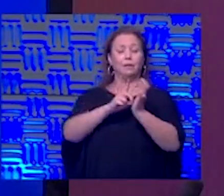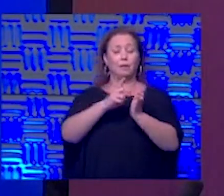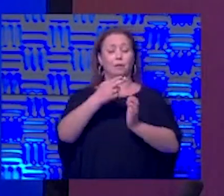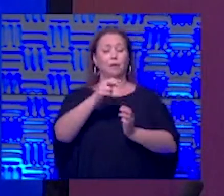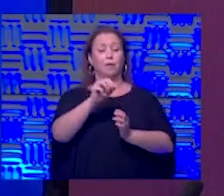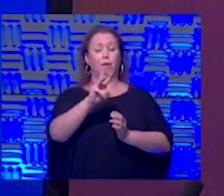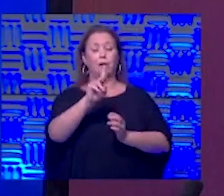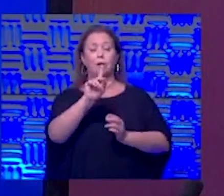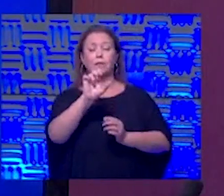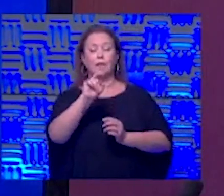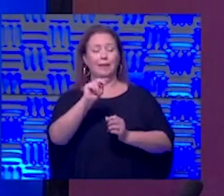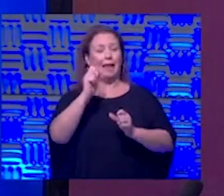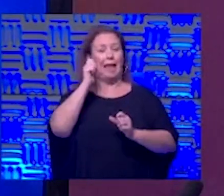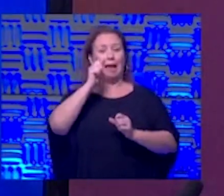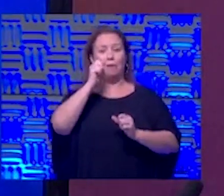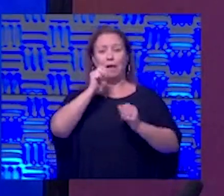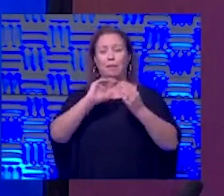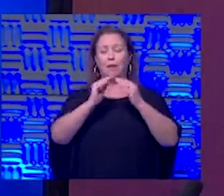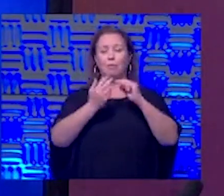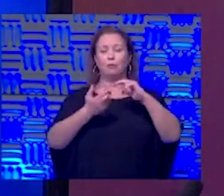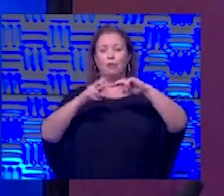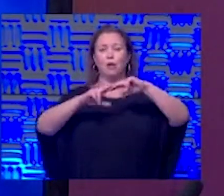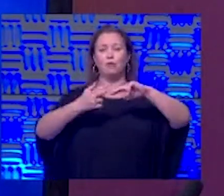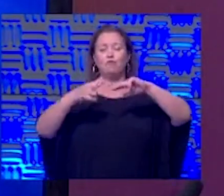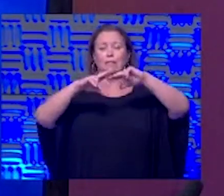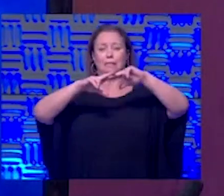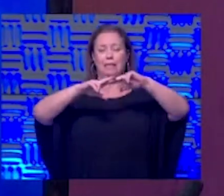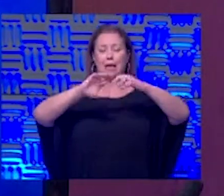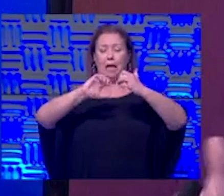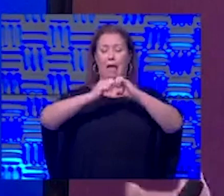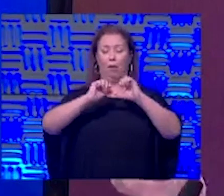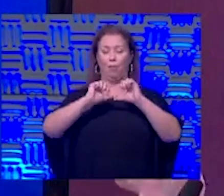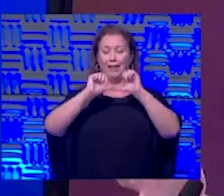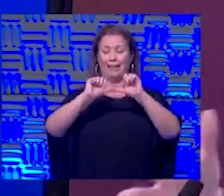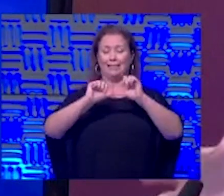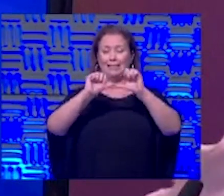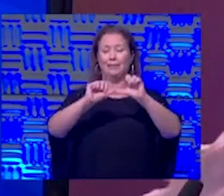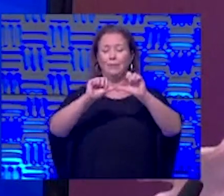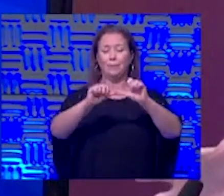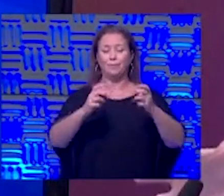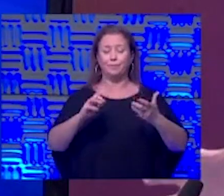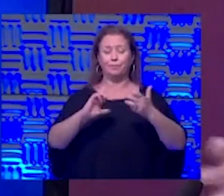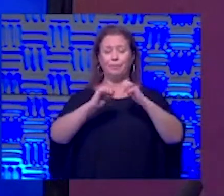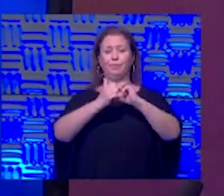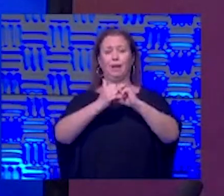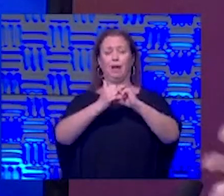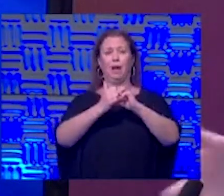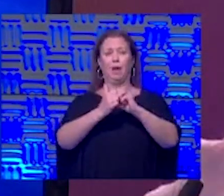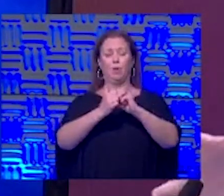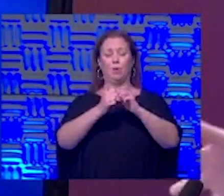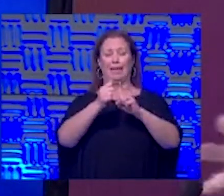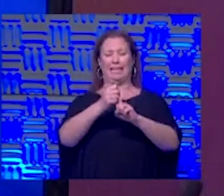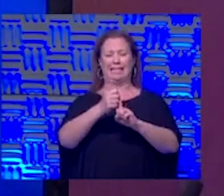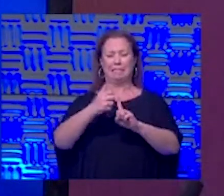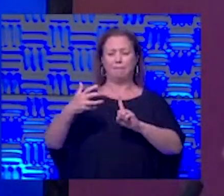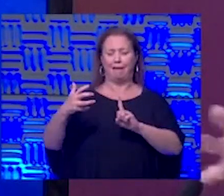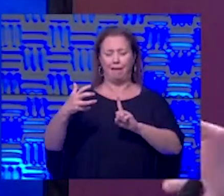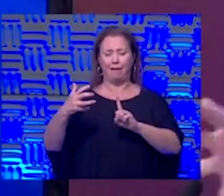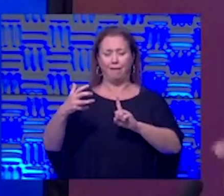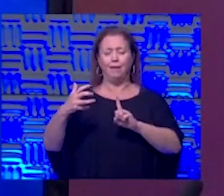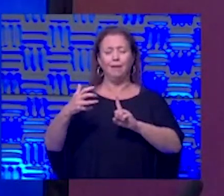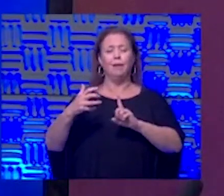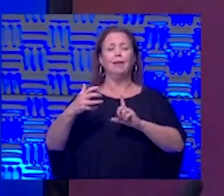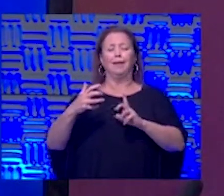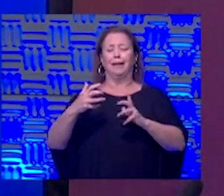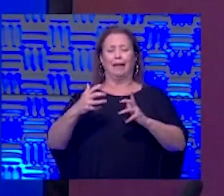Hawkinson mentioned, every day now the numbers are going up. How is that going to continue? How do we kind of expand, contract? How are